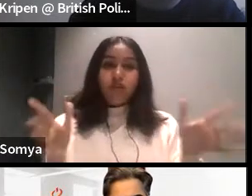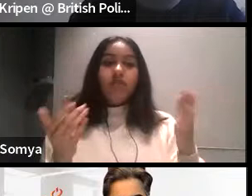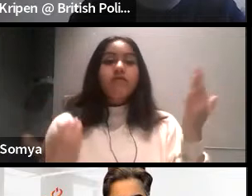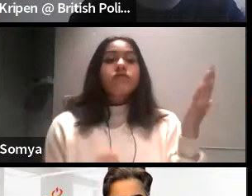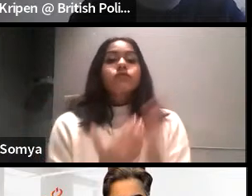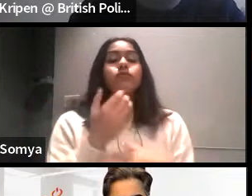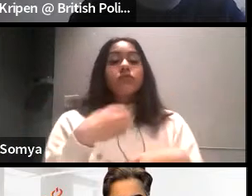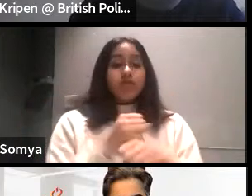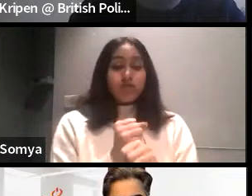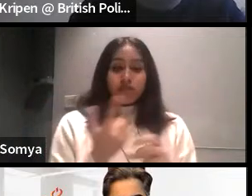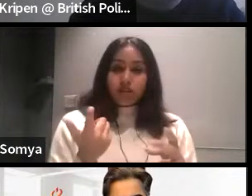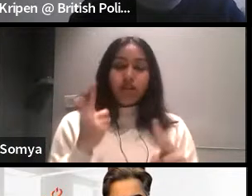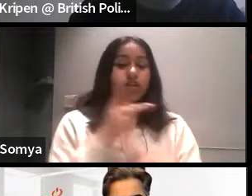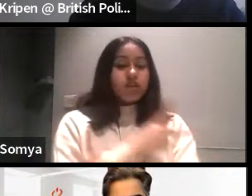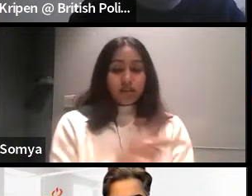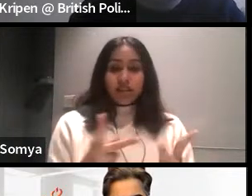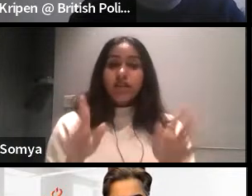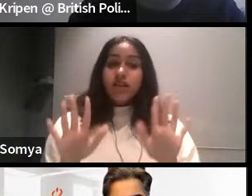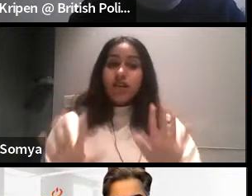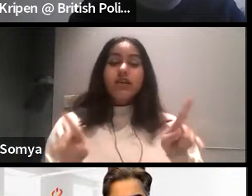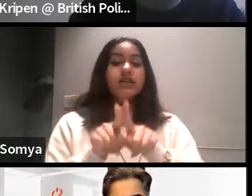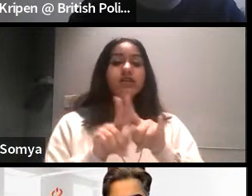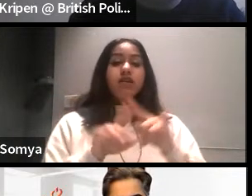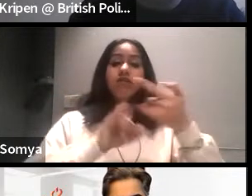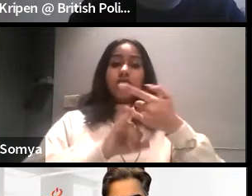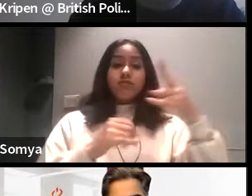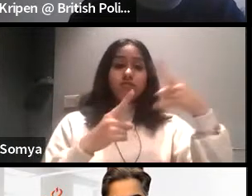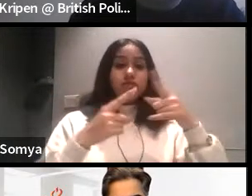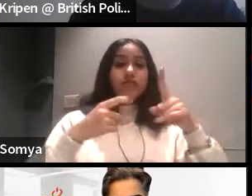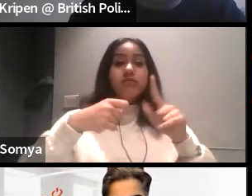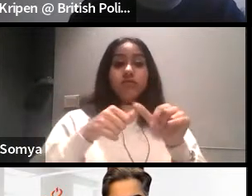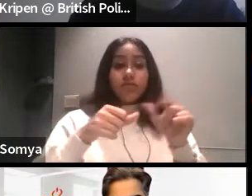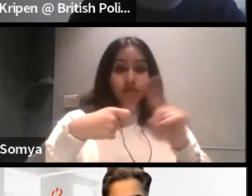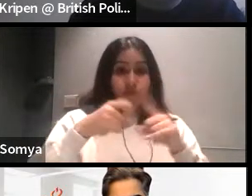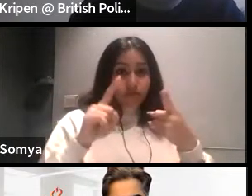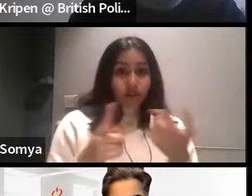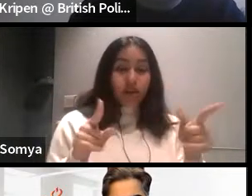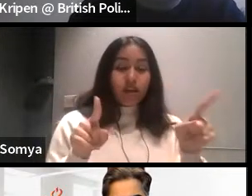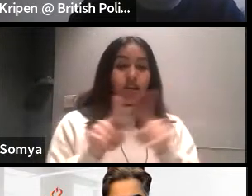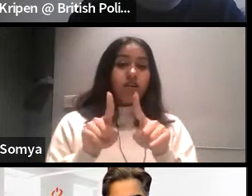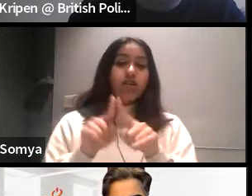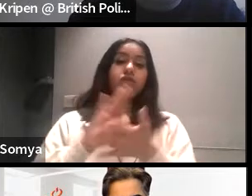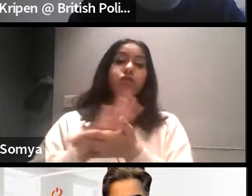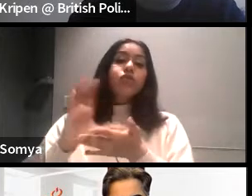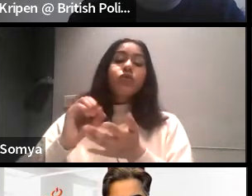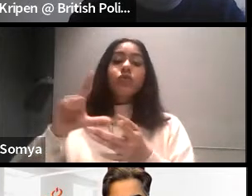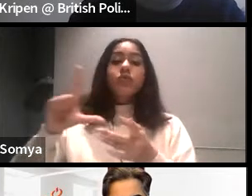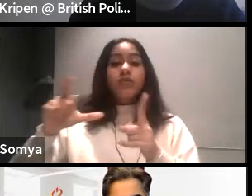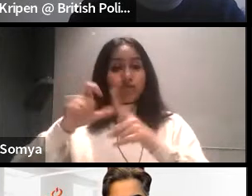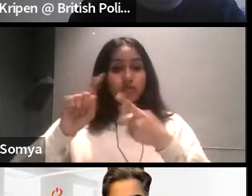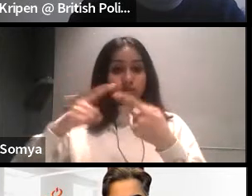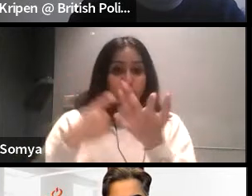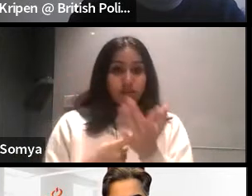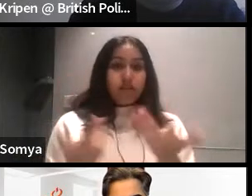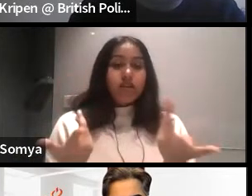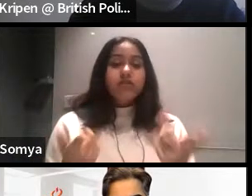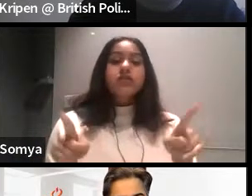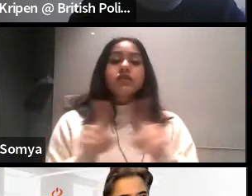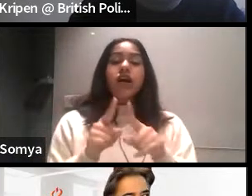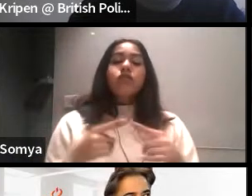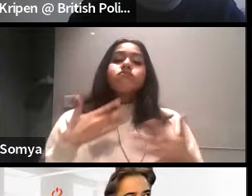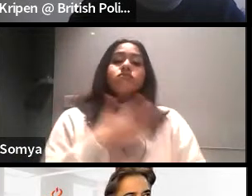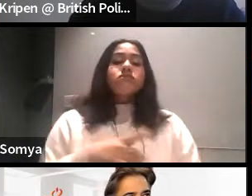a platform for various stakeholders in the sector to come together. This conference is the occasion to celebrate